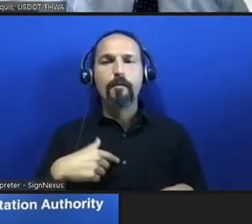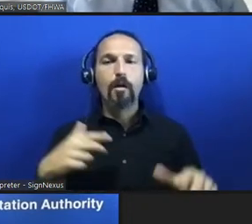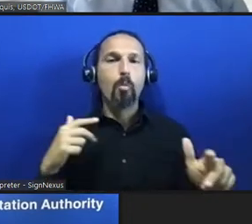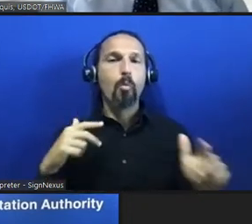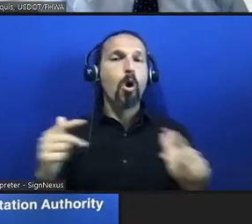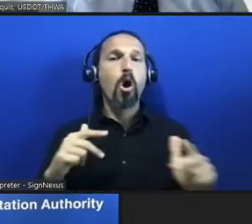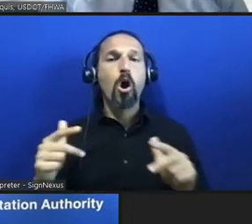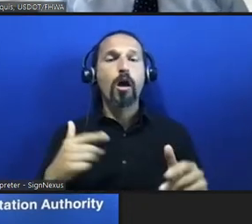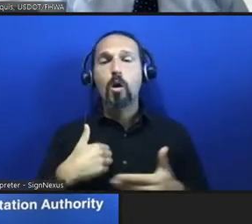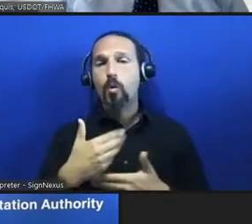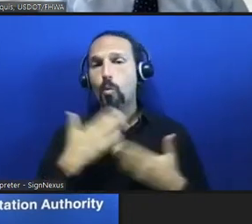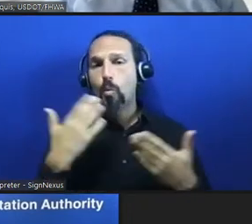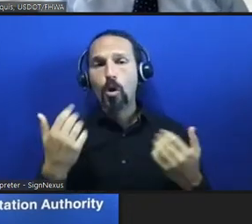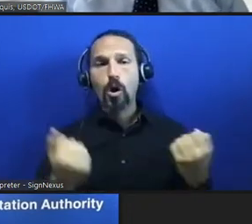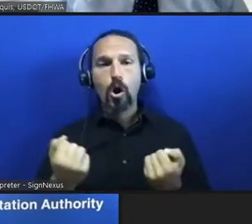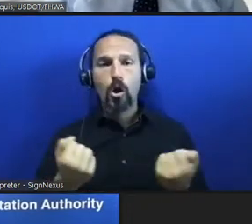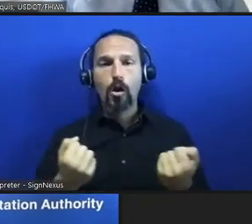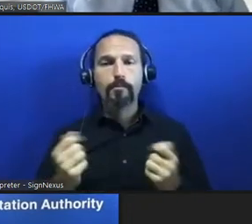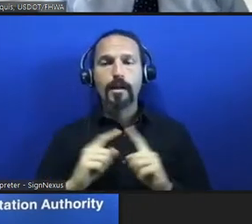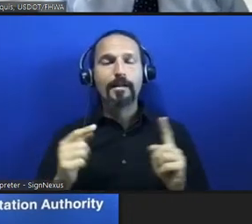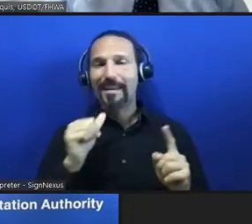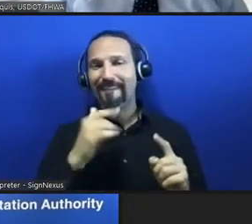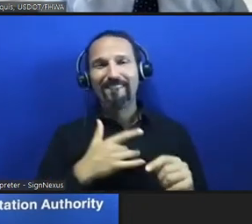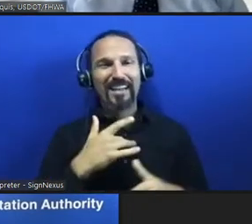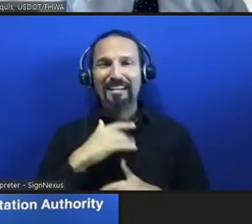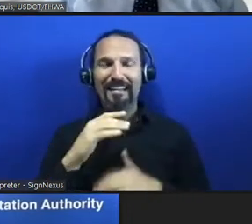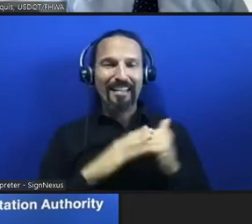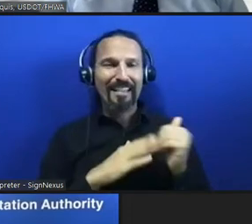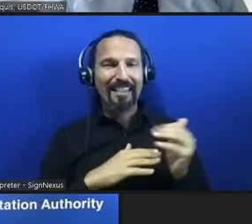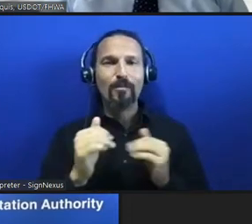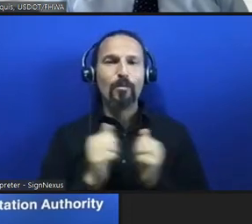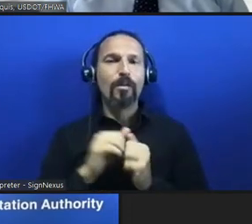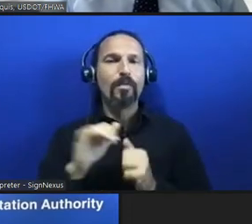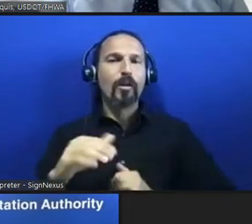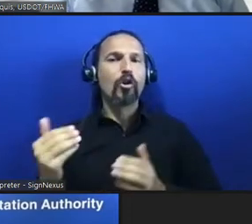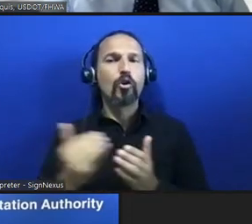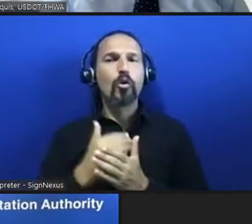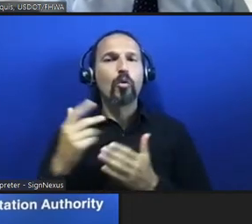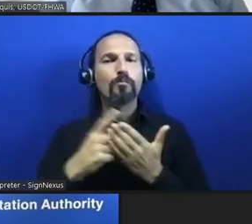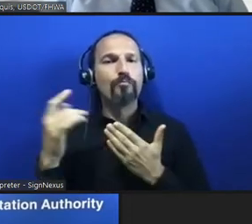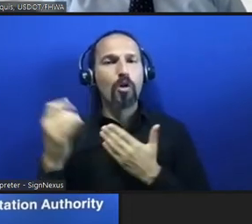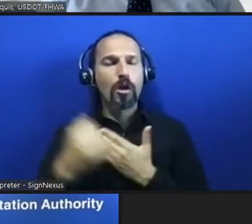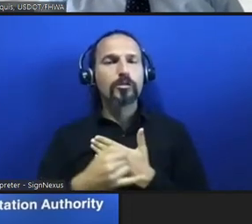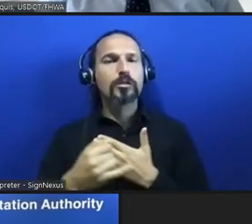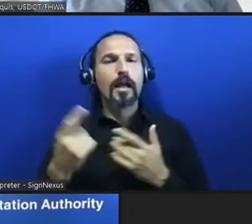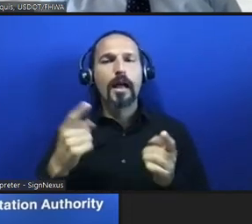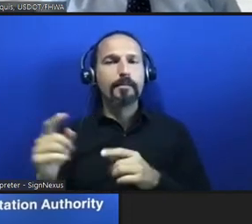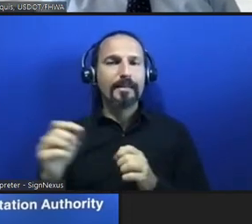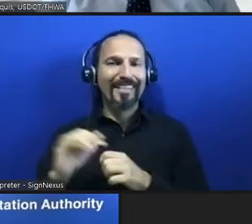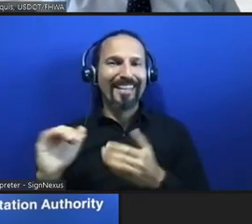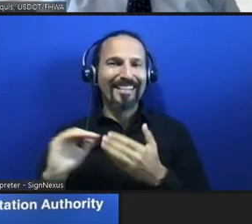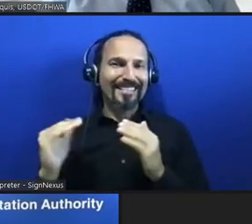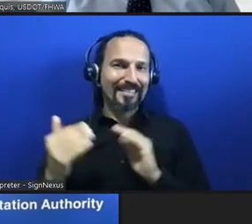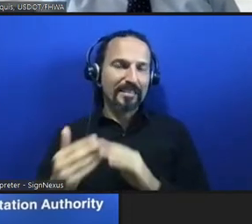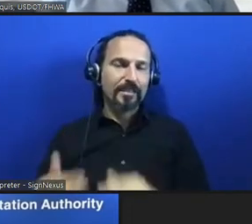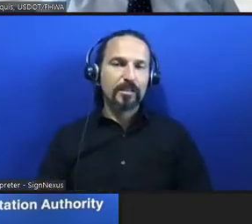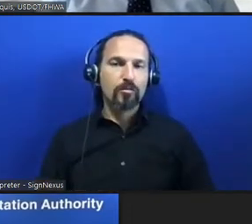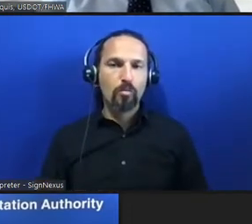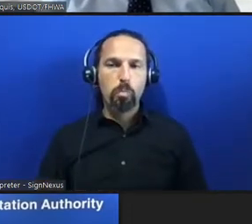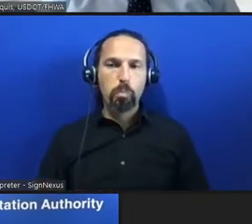I don't even have a car but I don't feel comfortable with these new projects that are happening everywhere in the city